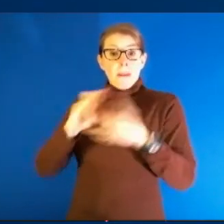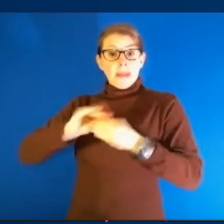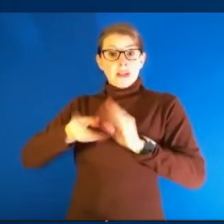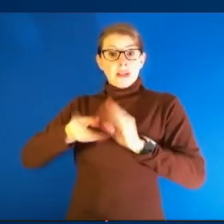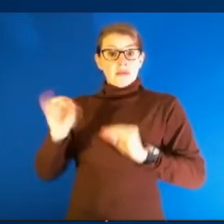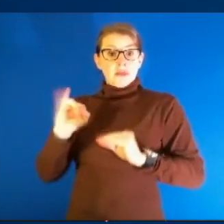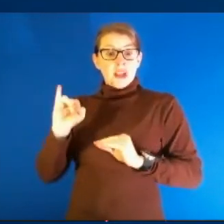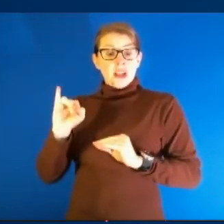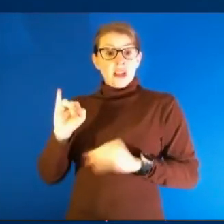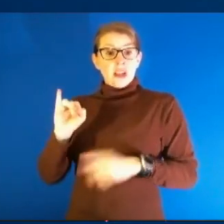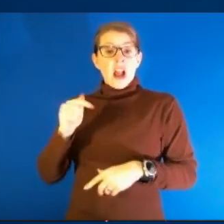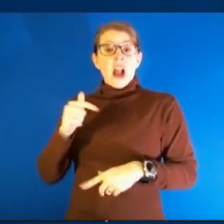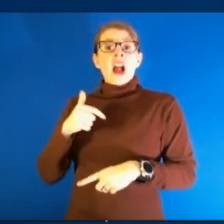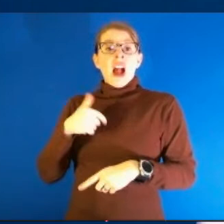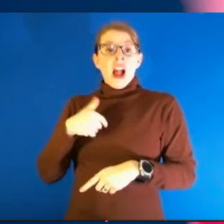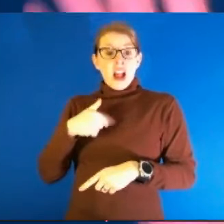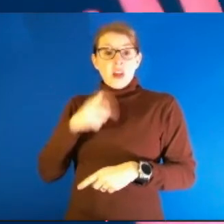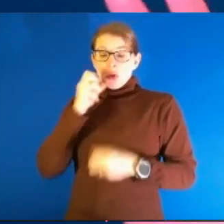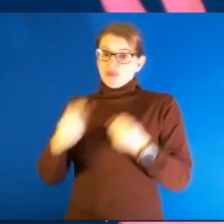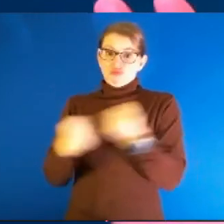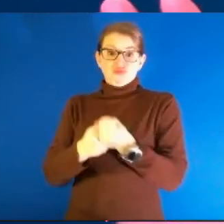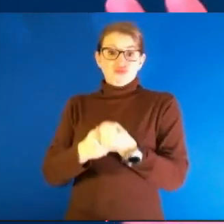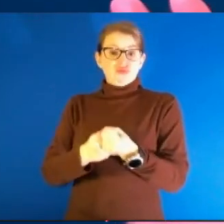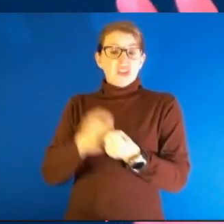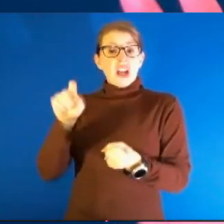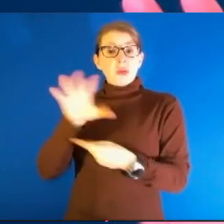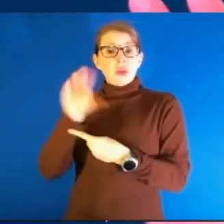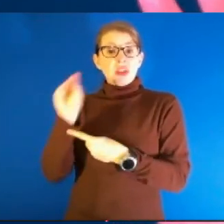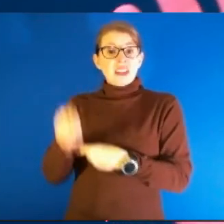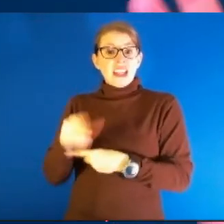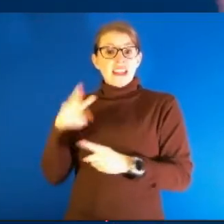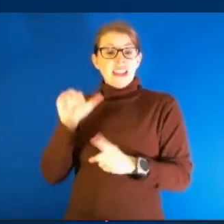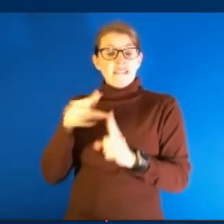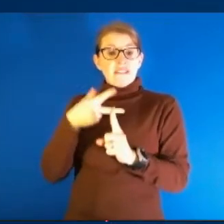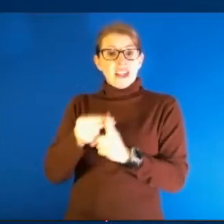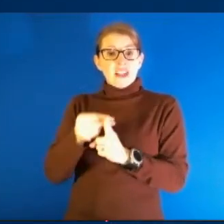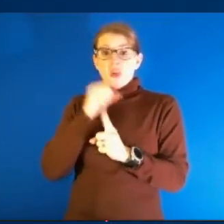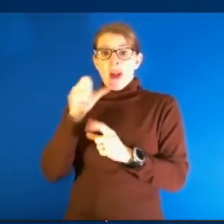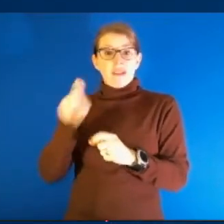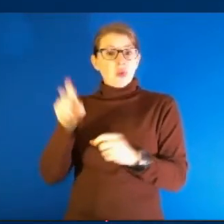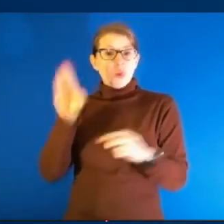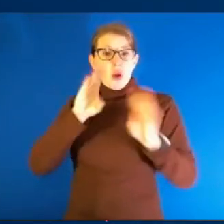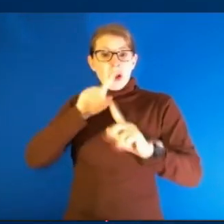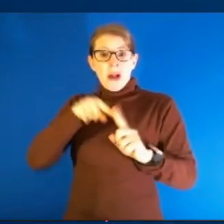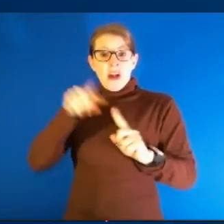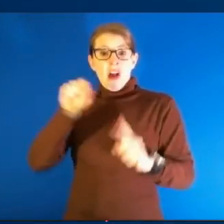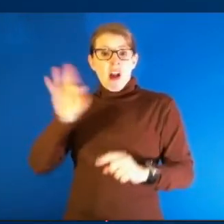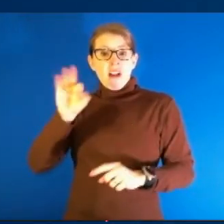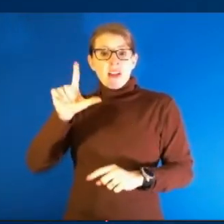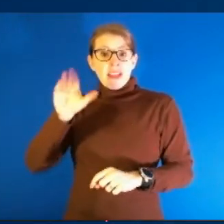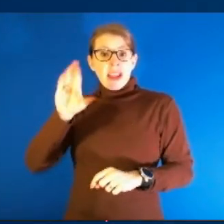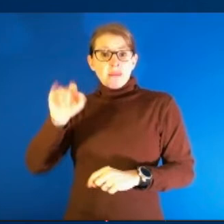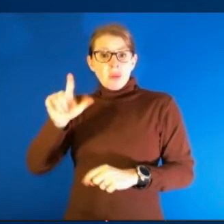of that vaccine, and no one would have had to worry about doing off-label use. Second point is that